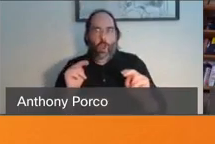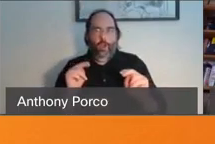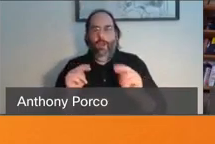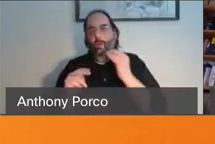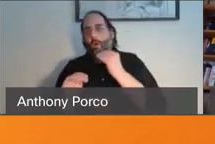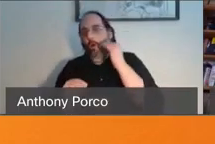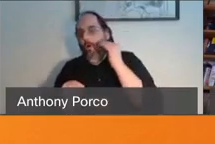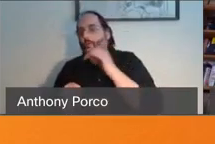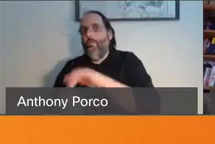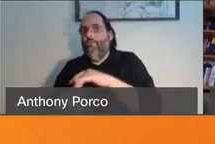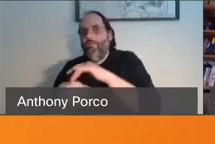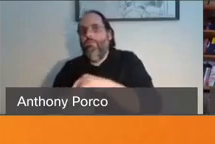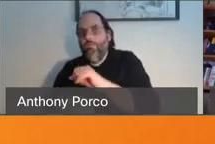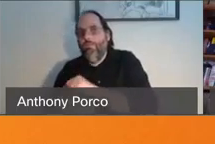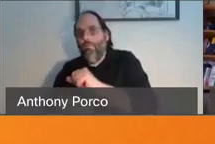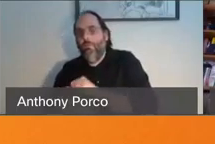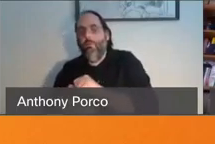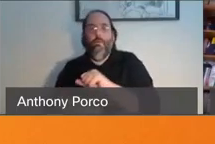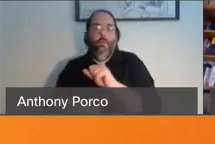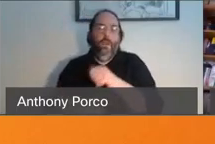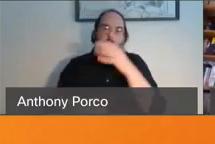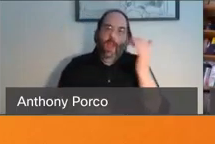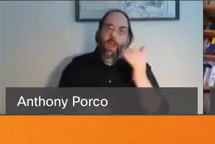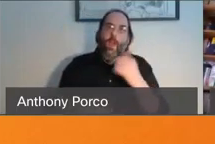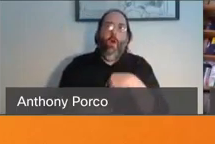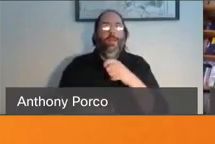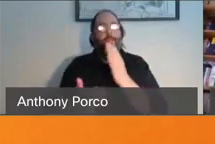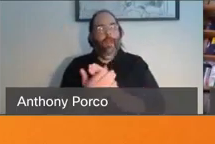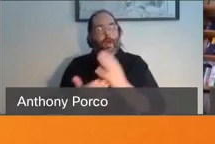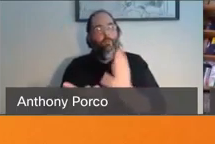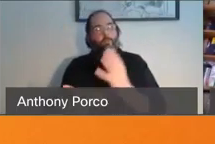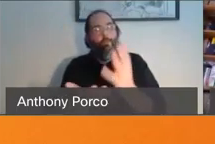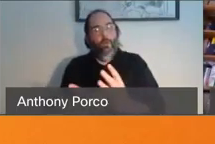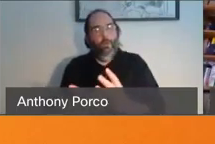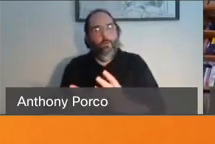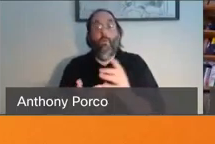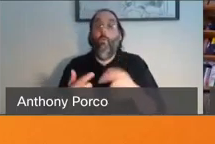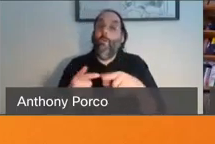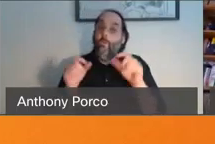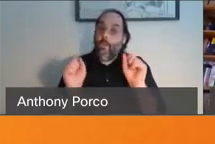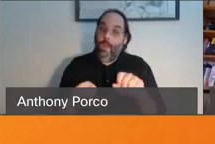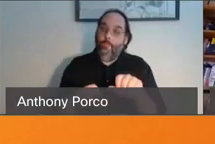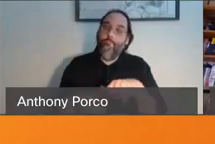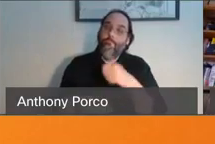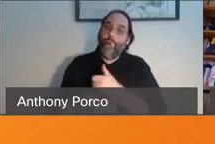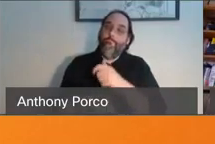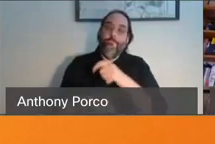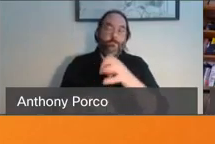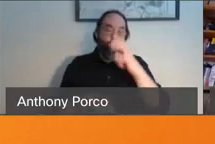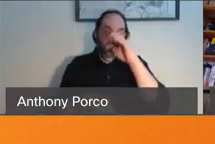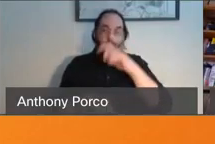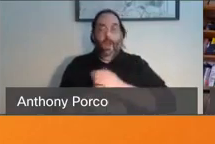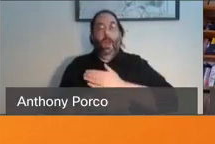you're doing, and you can forget that I need to stop. So when possible, set an absolute time to end your